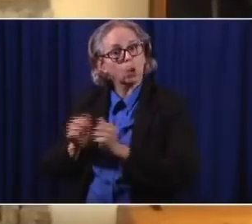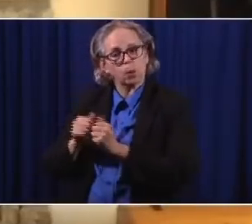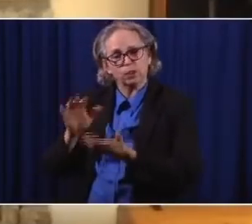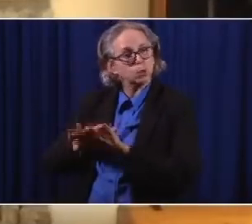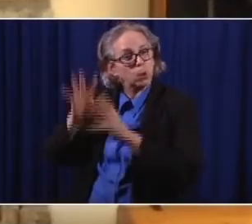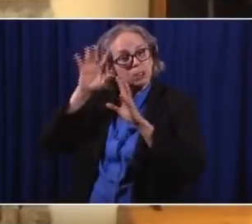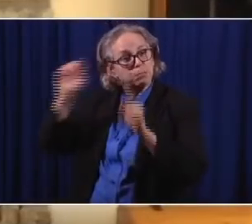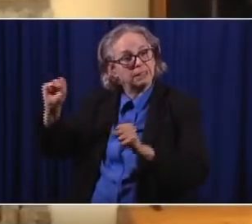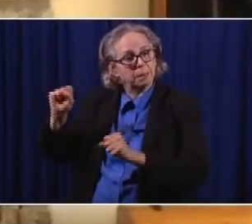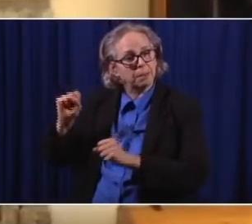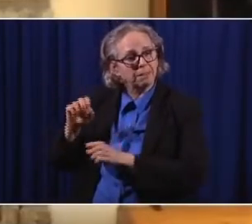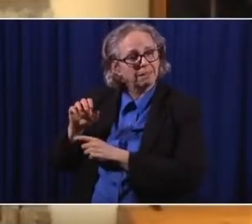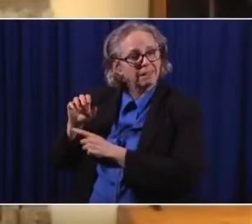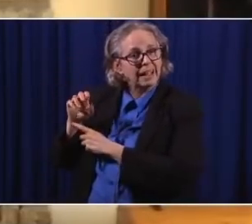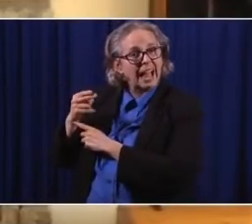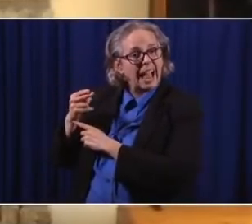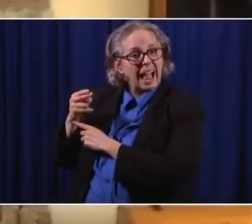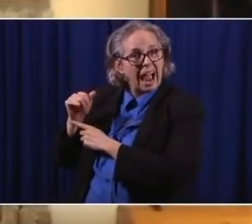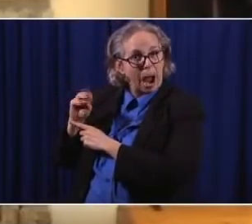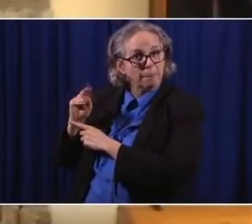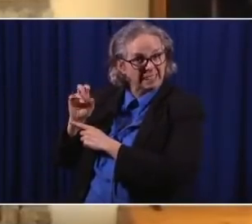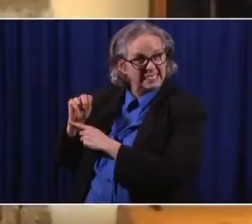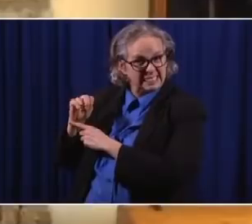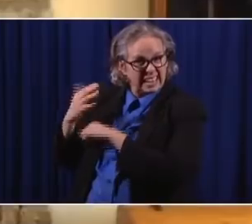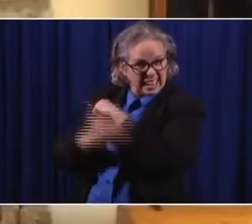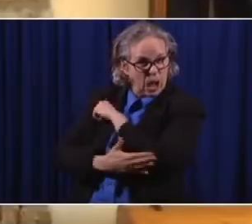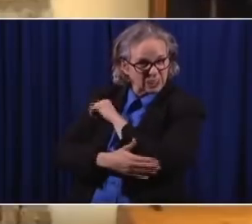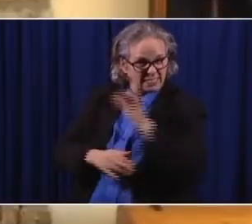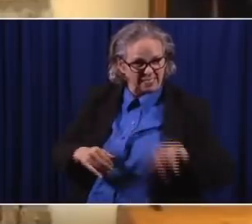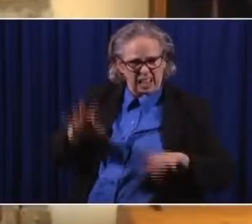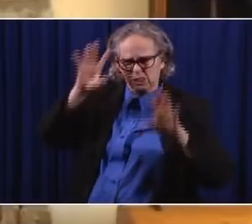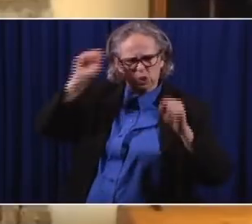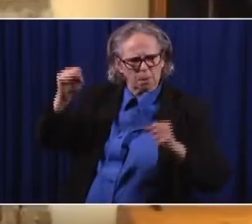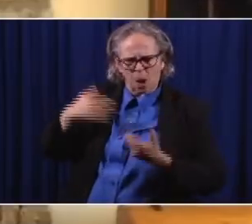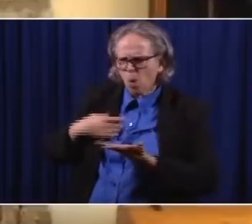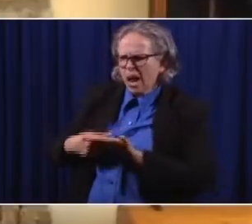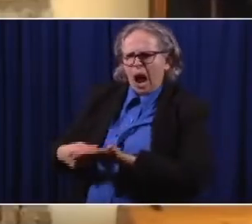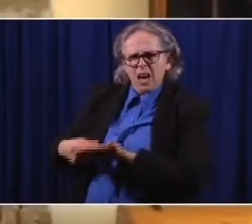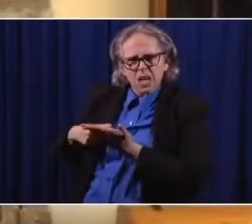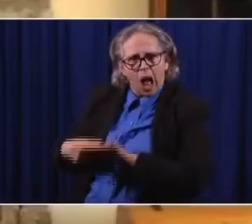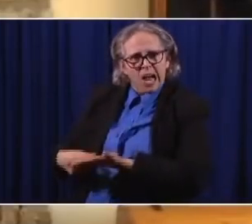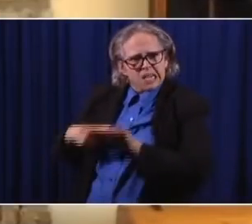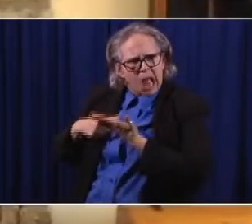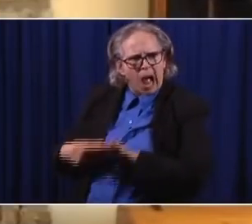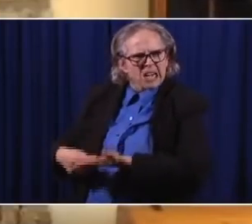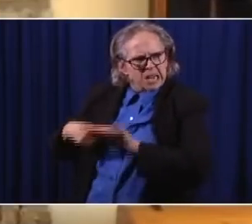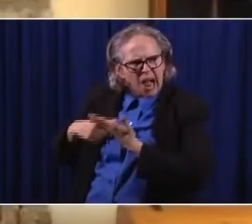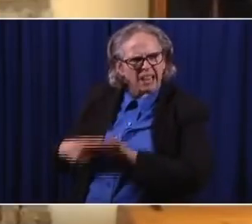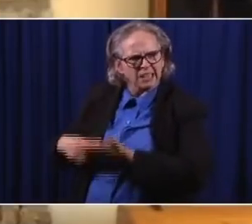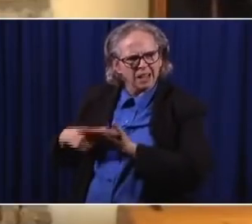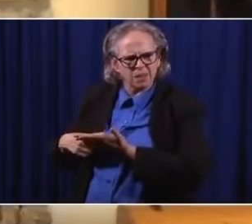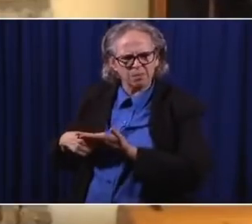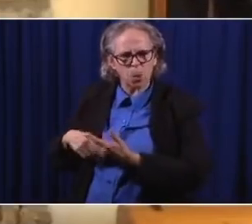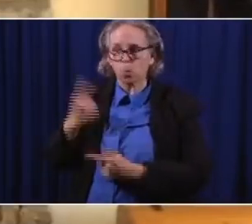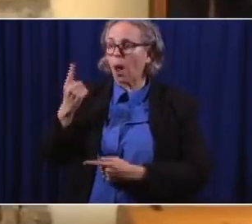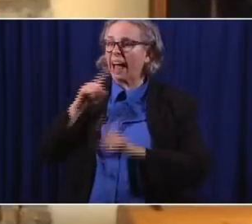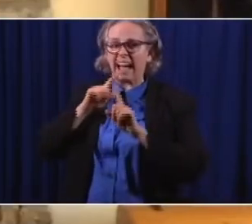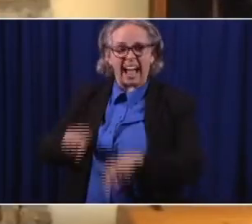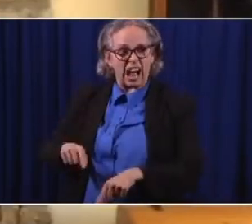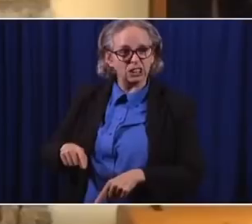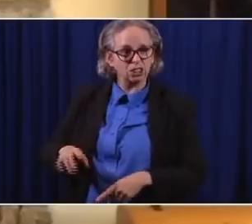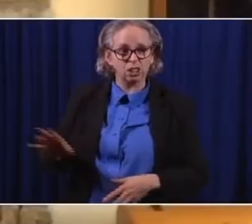no magic to this. There's no, if this, then we automatically do this. These are judgment